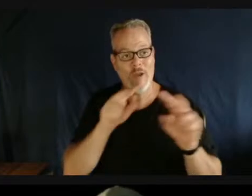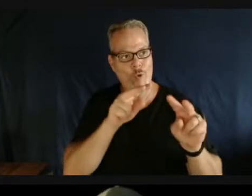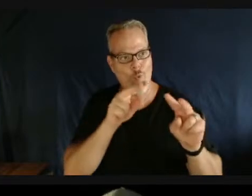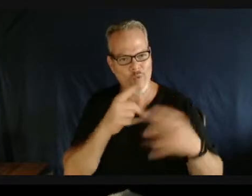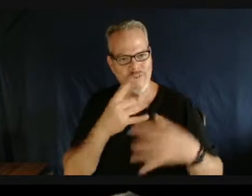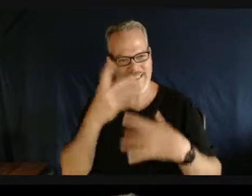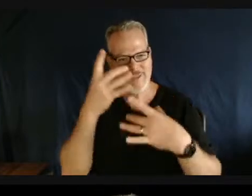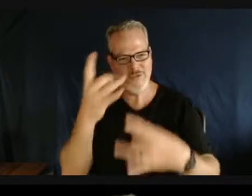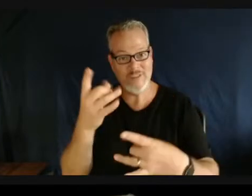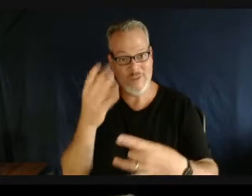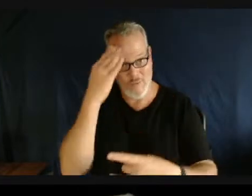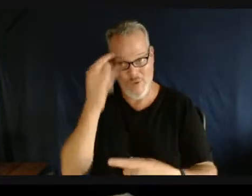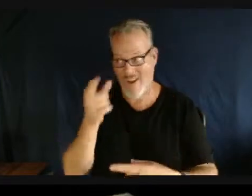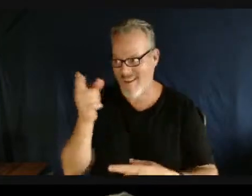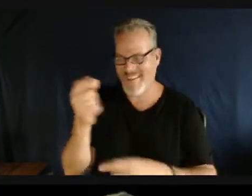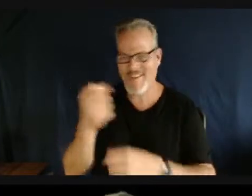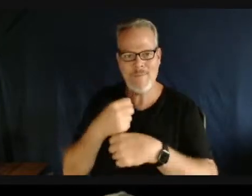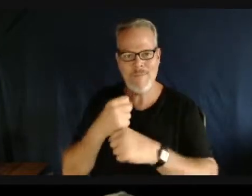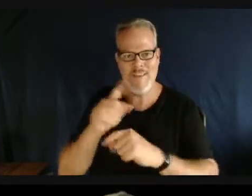those comparisons up there.